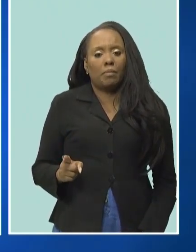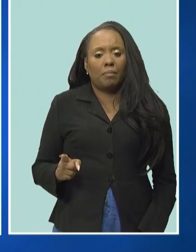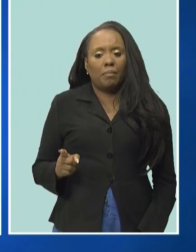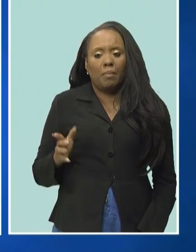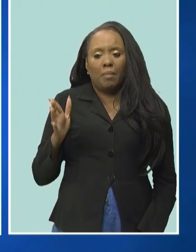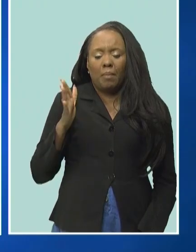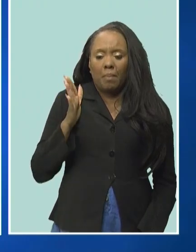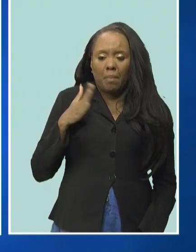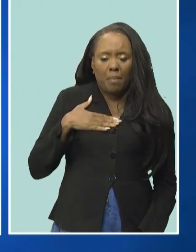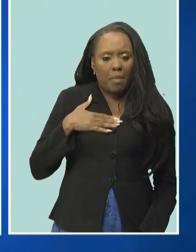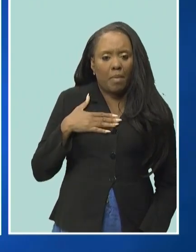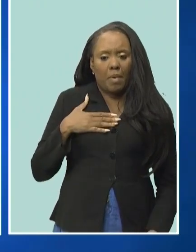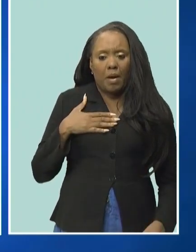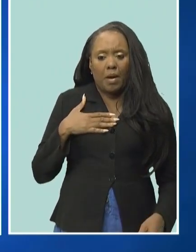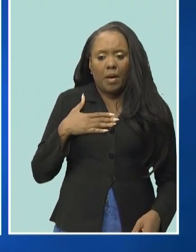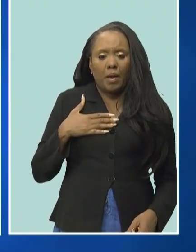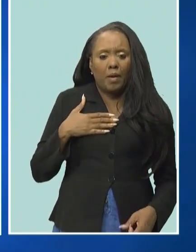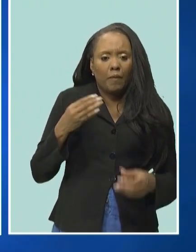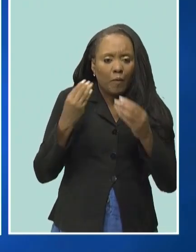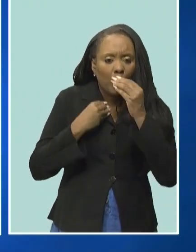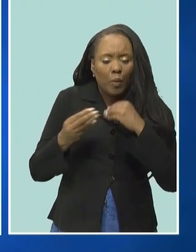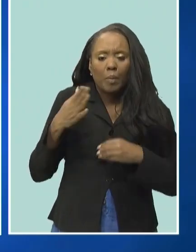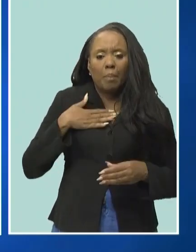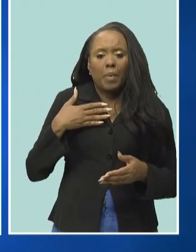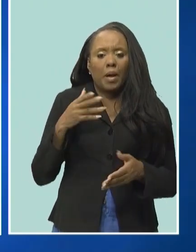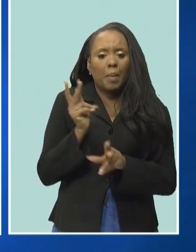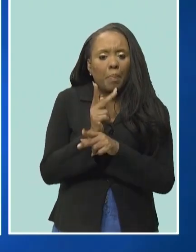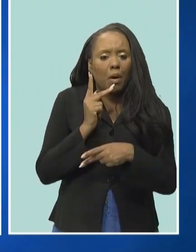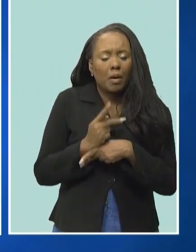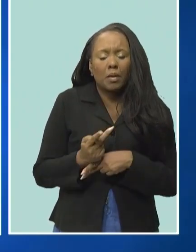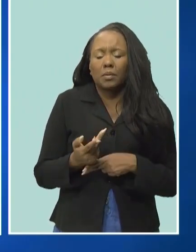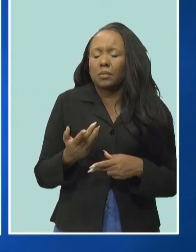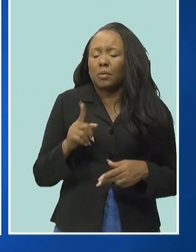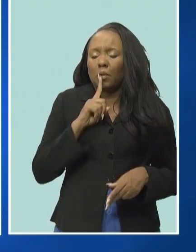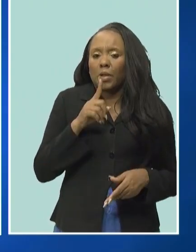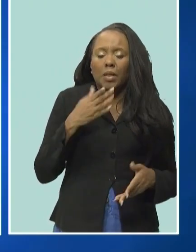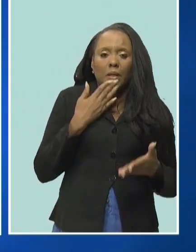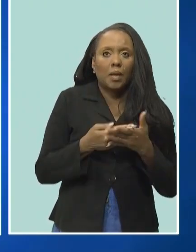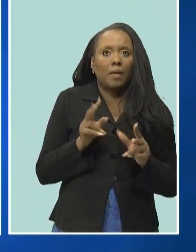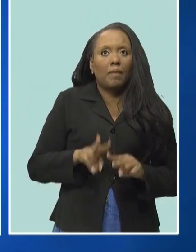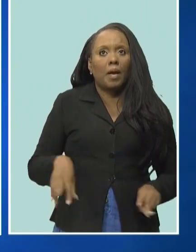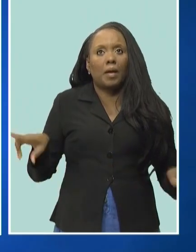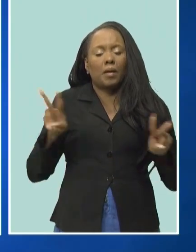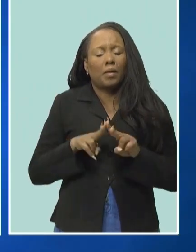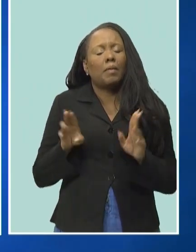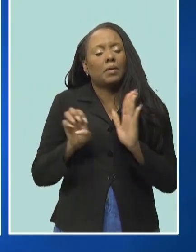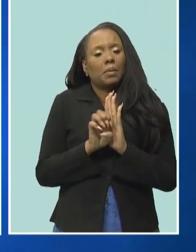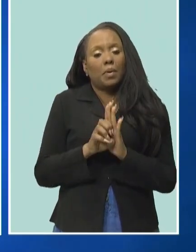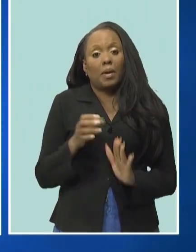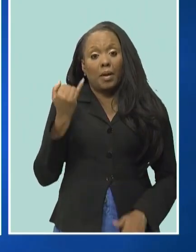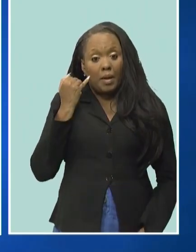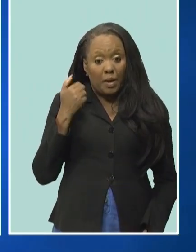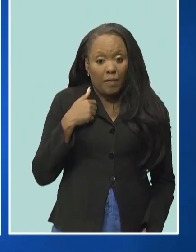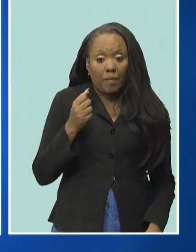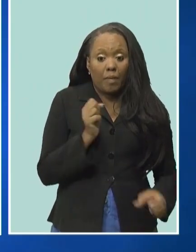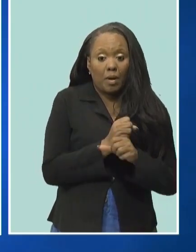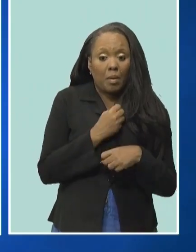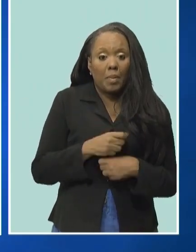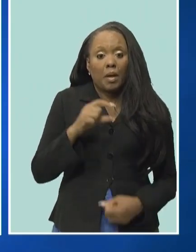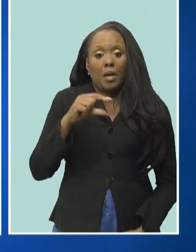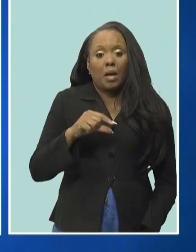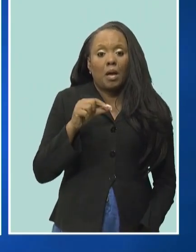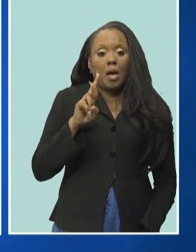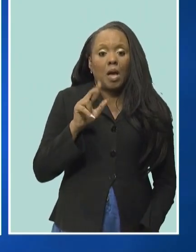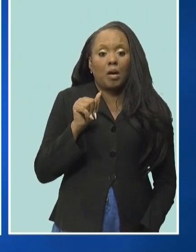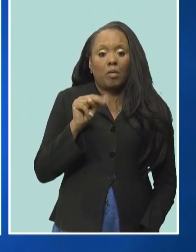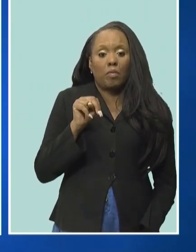profit, how, if you know, like suppose I do like let me, for example, if I do a granola bar, then I will know like if it's a